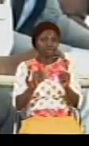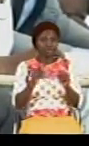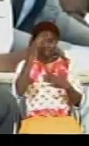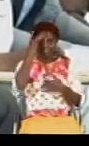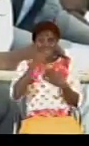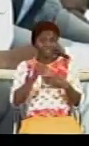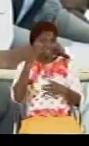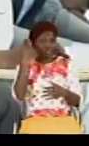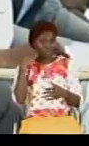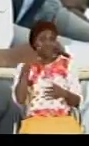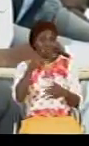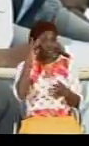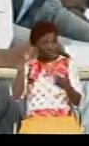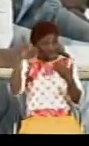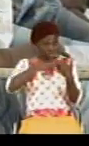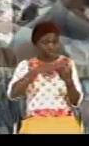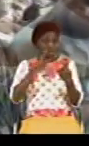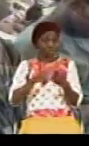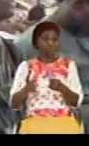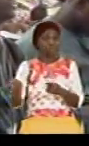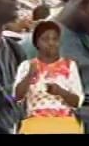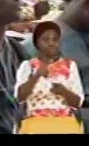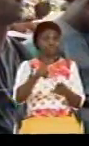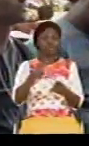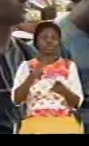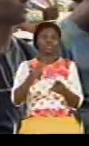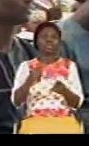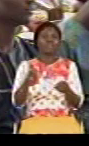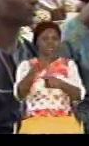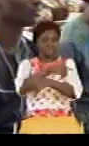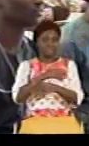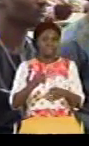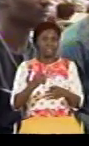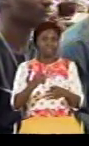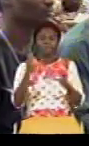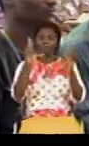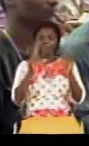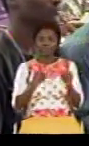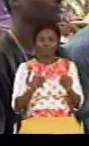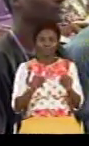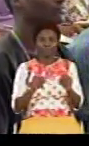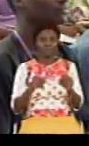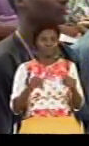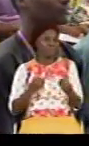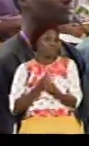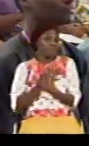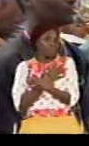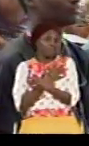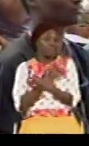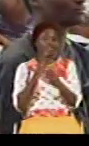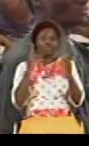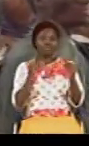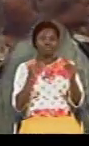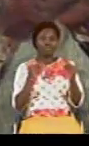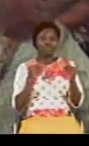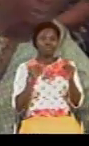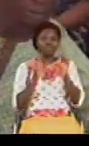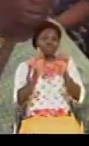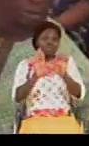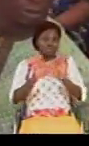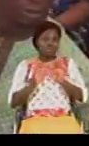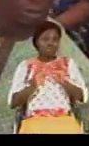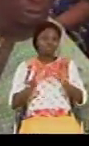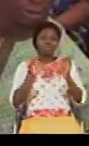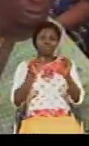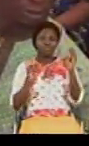failure, you are returning to those days. No fear, no anxiety, as a youth just growing up. And he has not